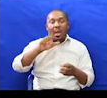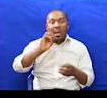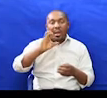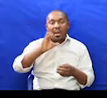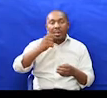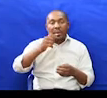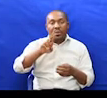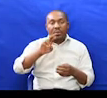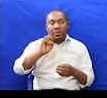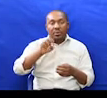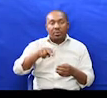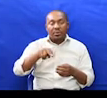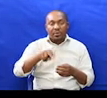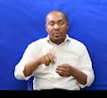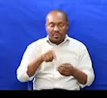Yes. And